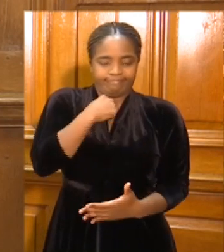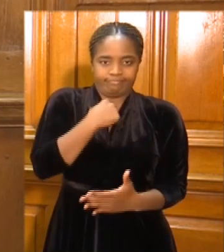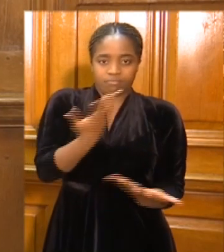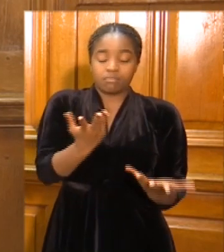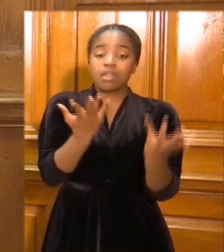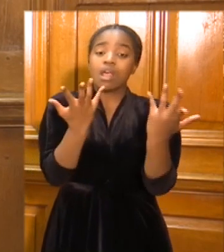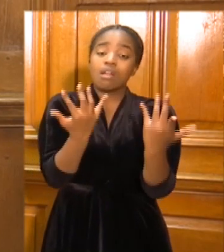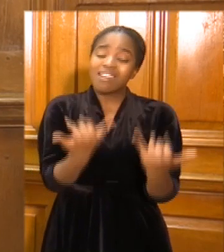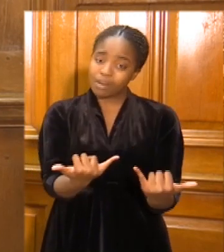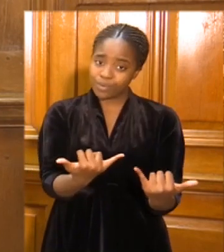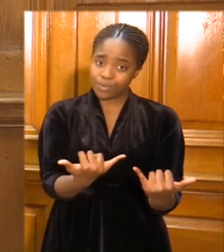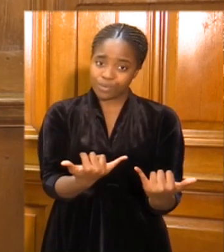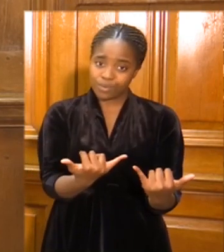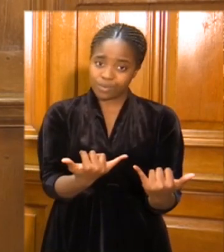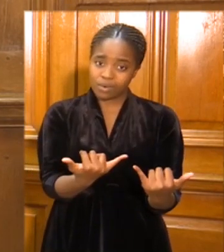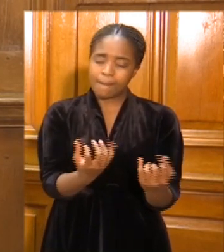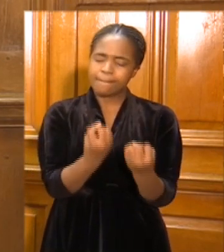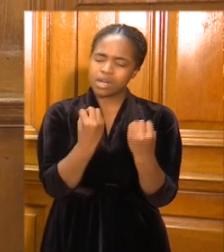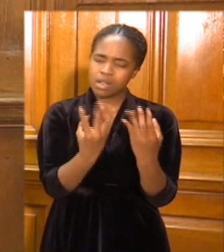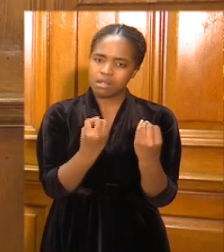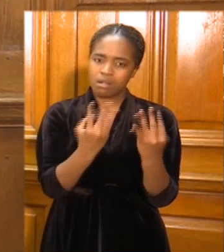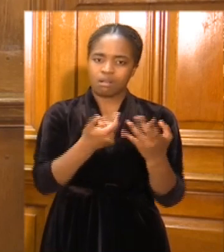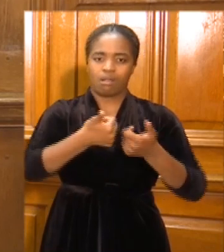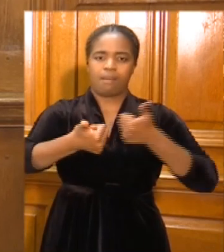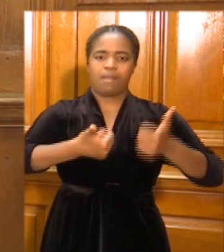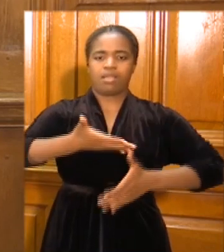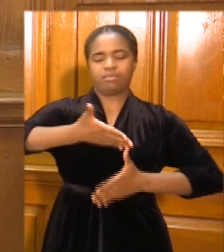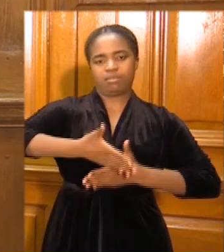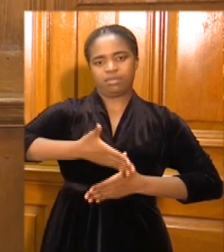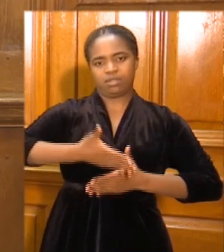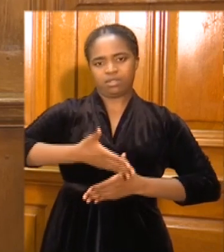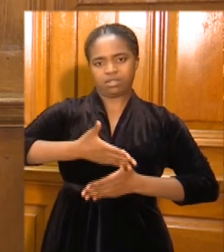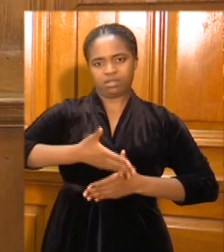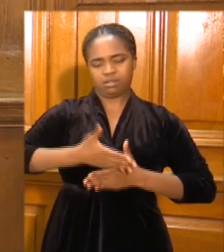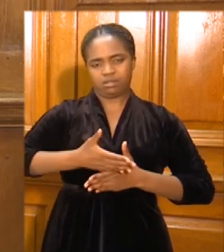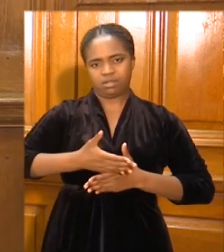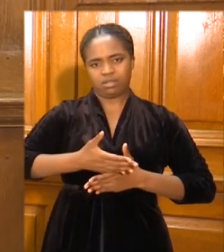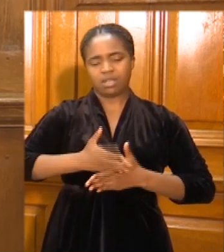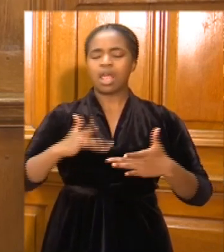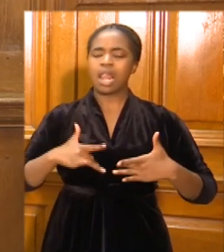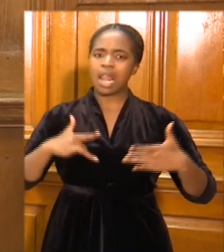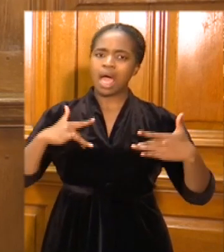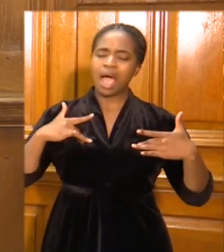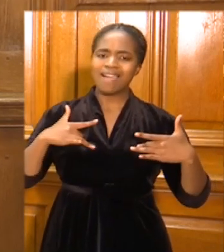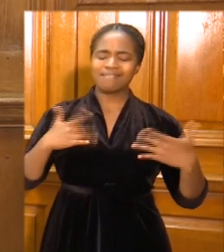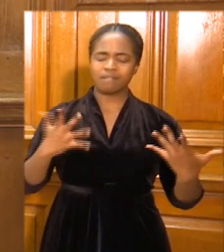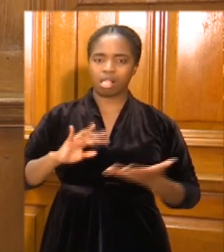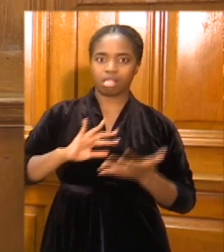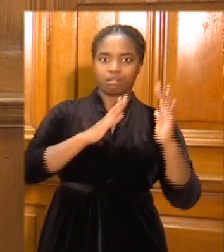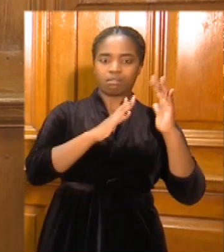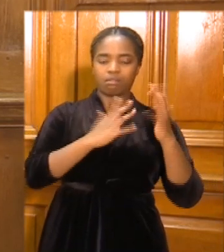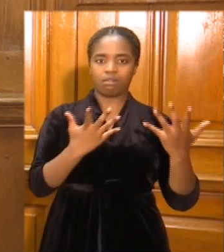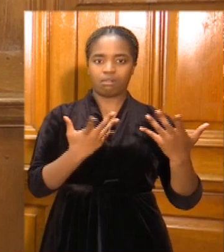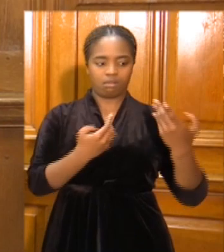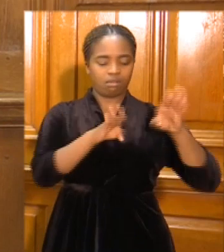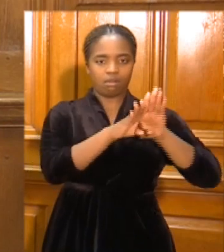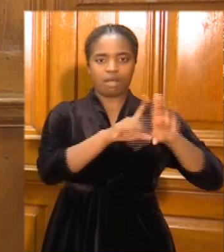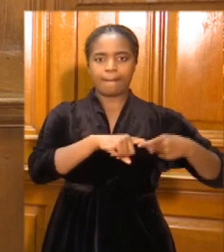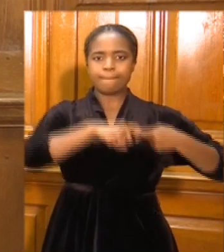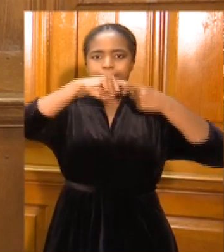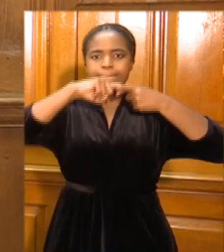for most of us to return to work and to resume parts of our lives that have been on hold since